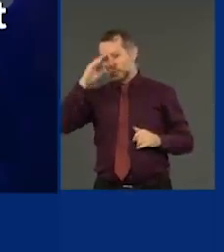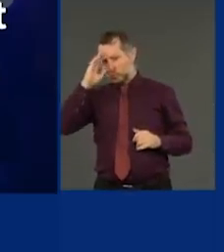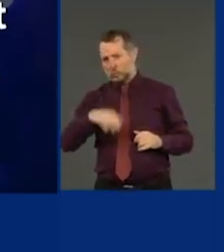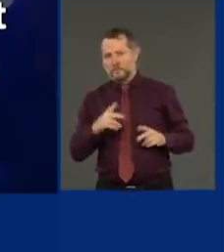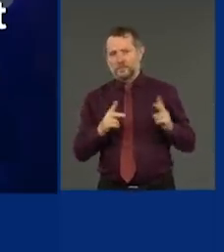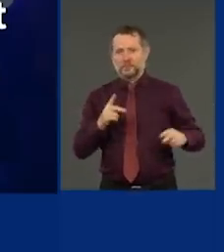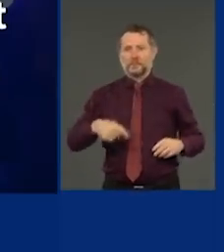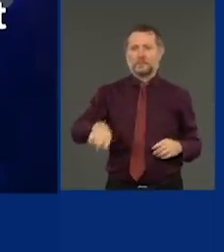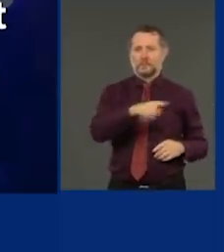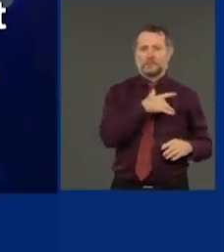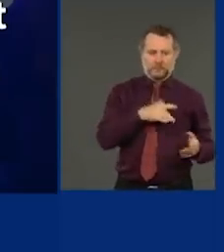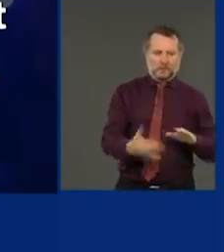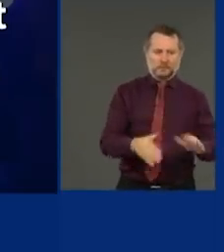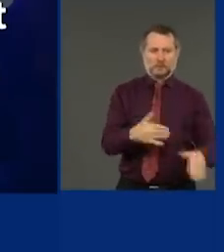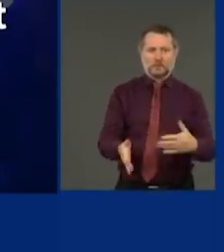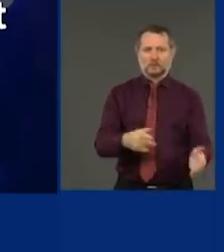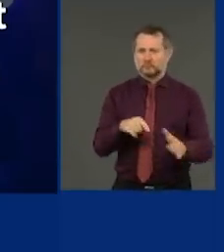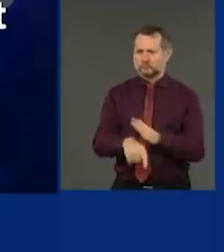Right?